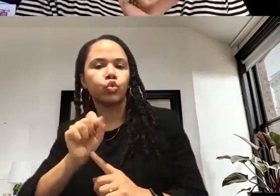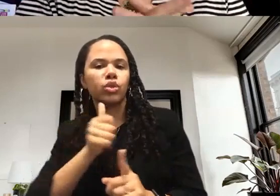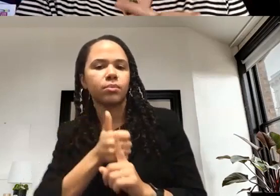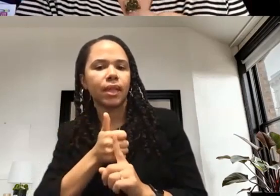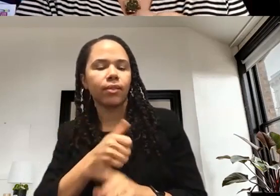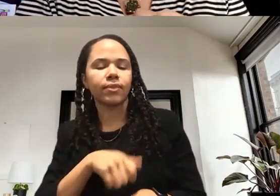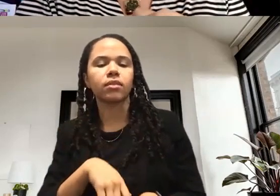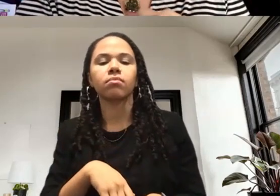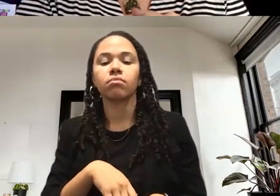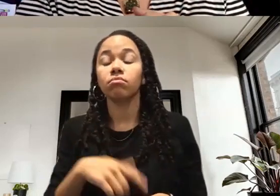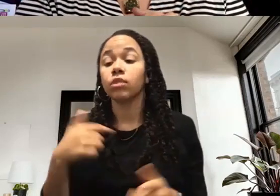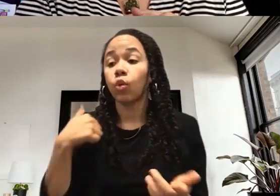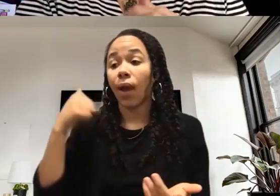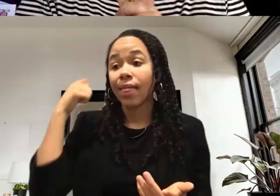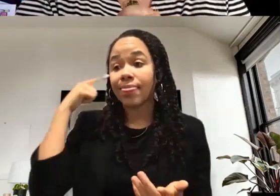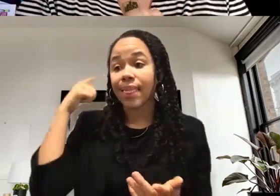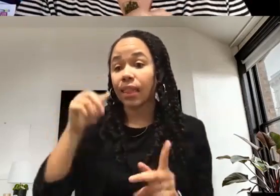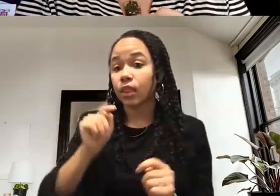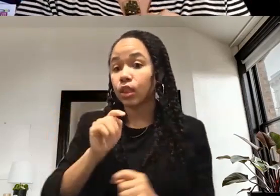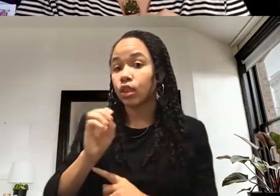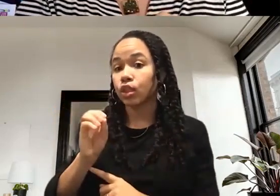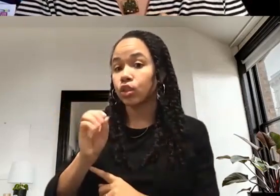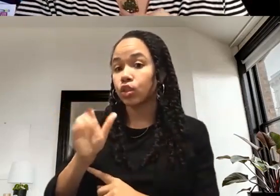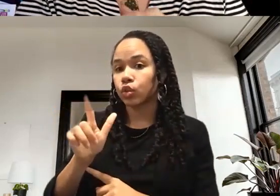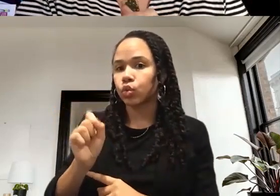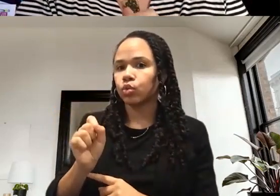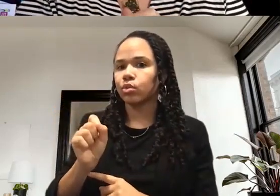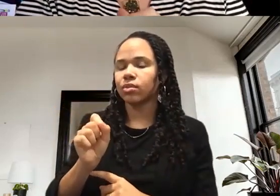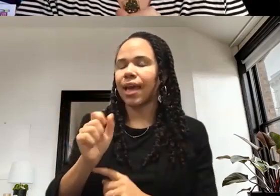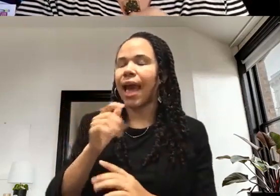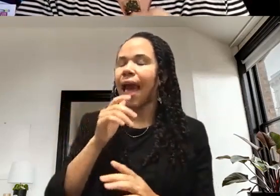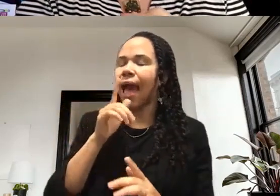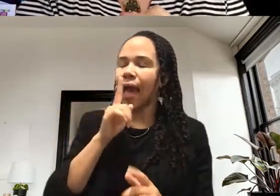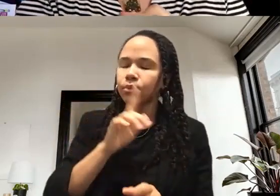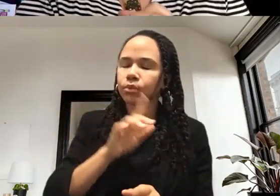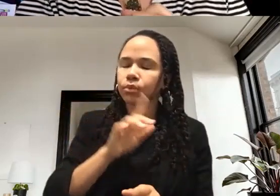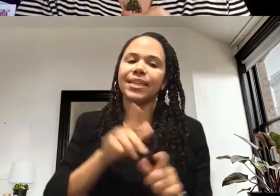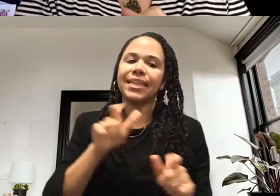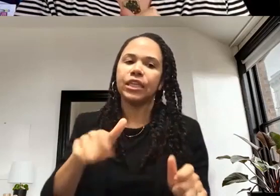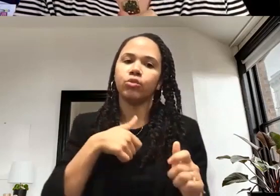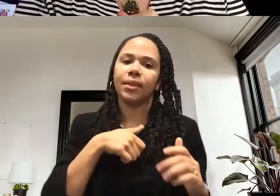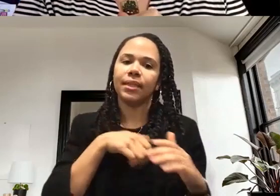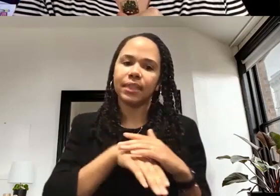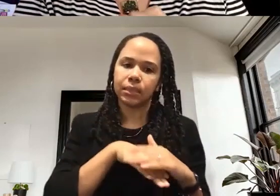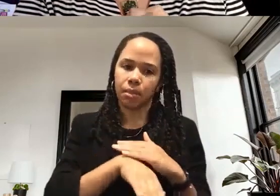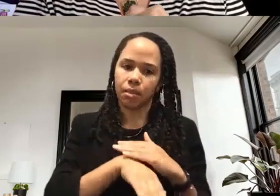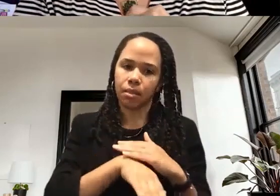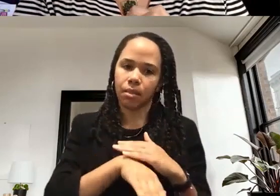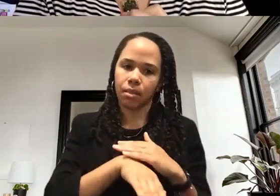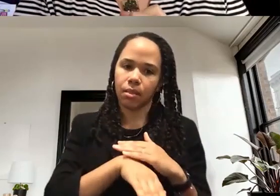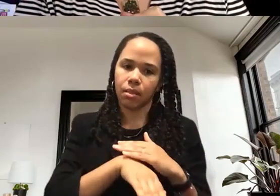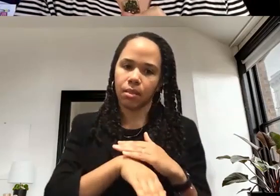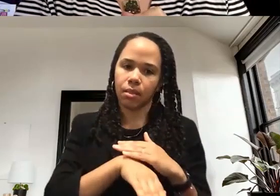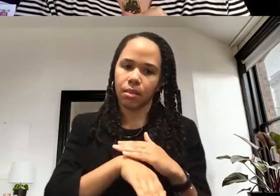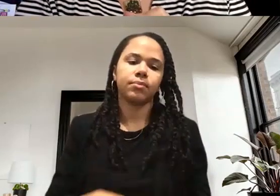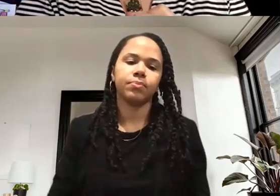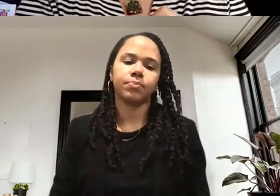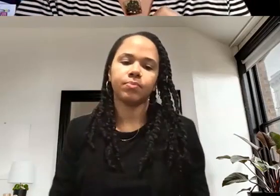So I think the tools absolutely need to be accessible. Absolutely. And frankly, I don't